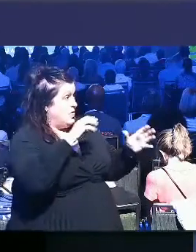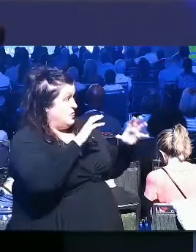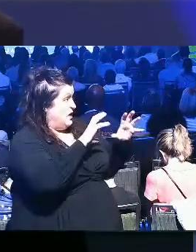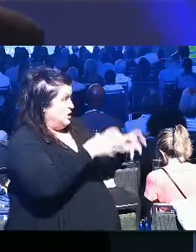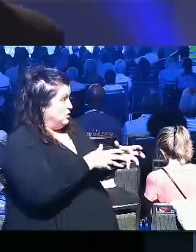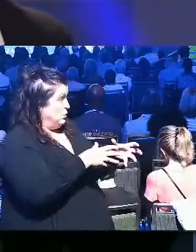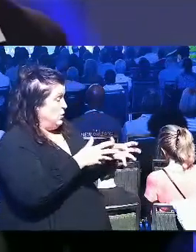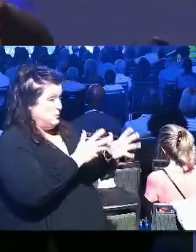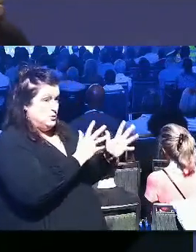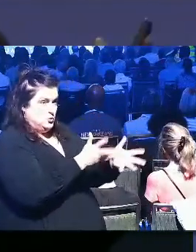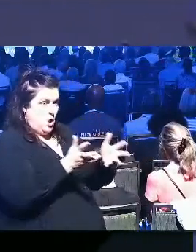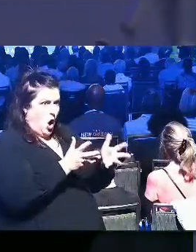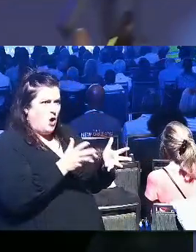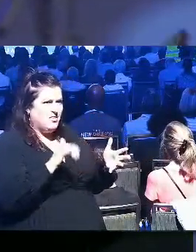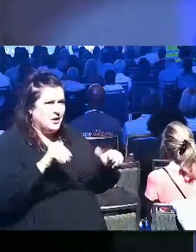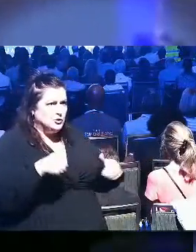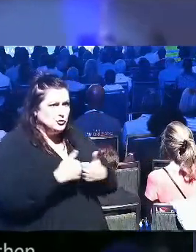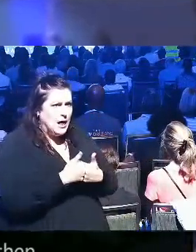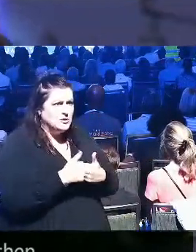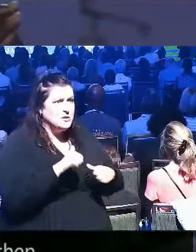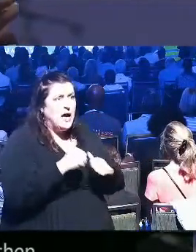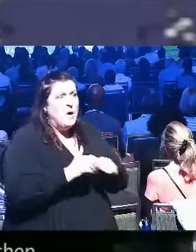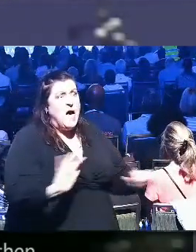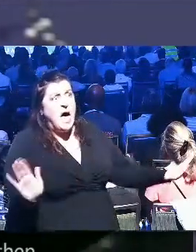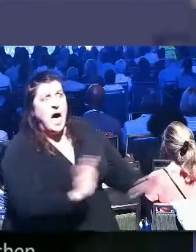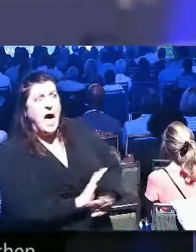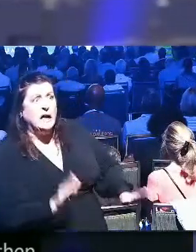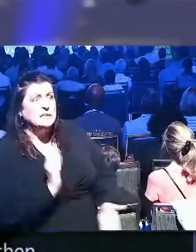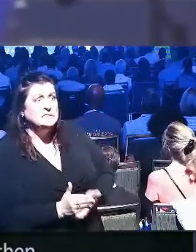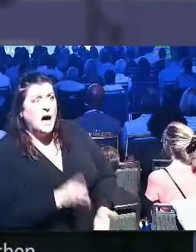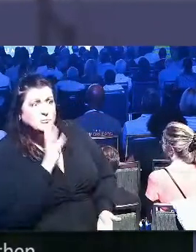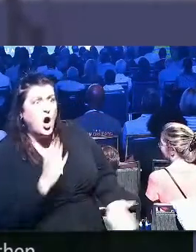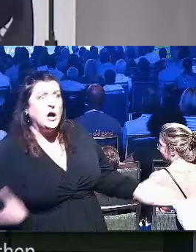is challenging because then how do I get you to stop talking, right?